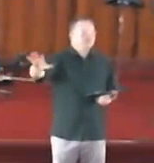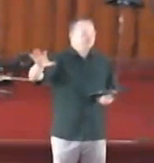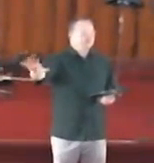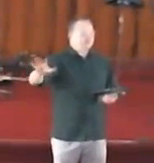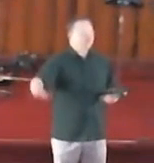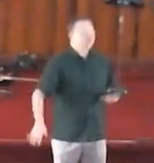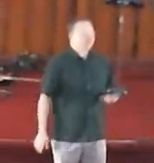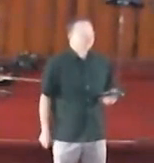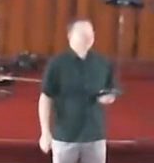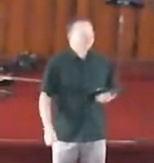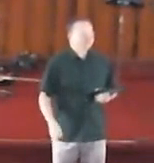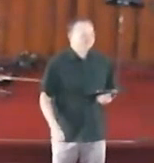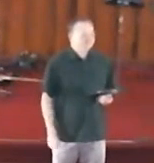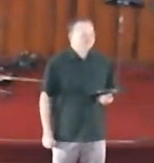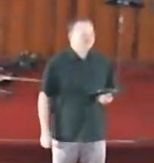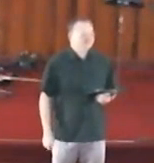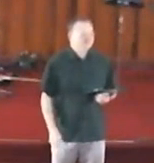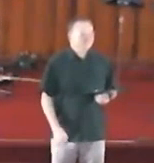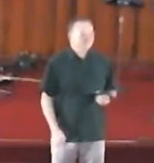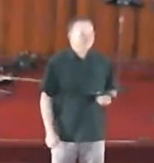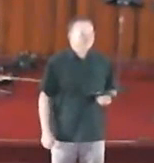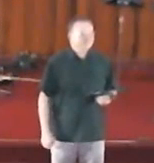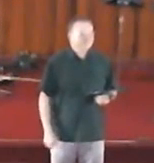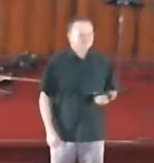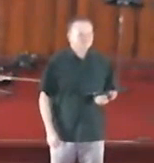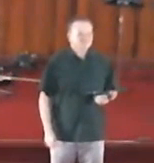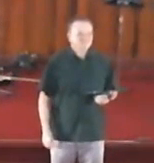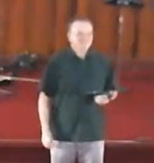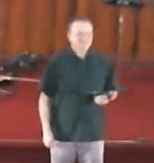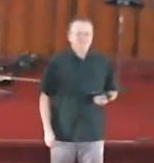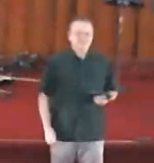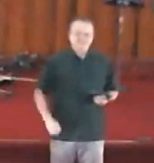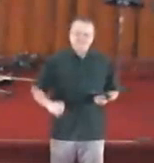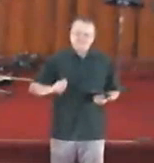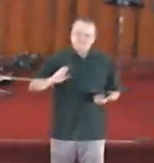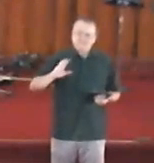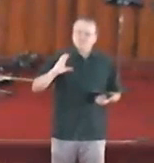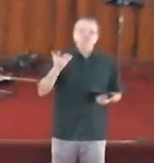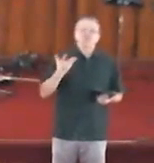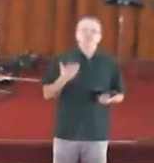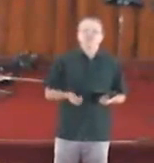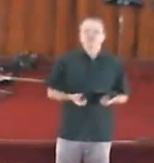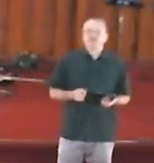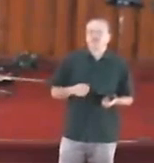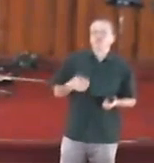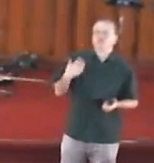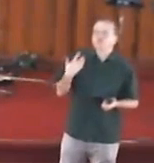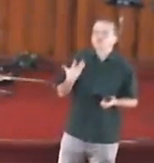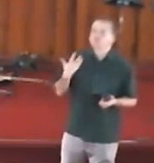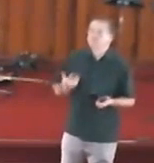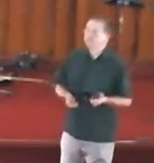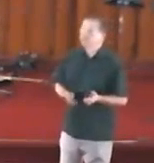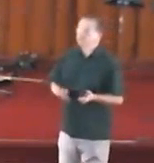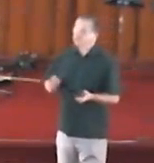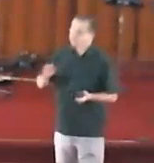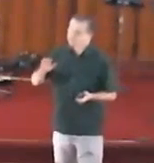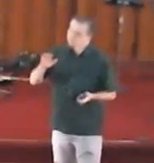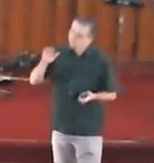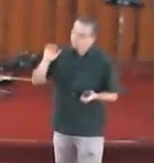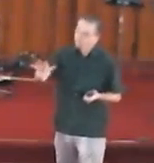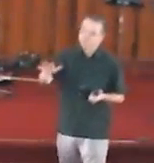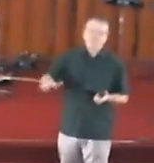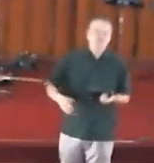Impuso manos. It says only that he placed his hands on them. Y ese es un modelo que vemos mucho en la Biblia,